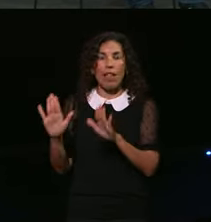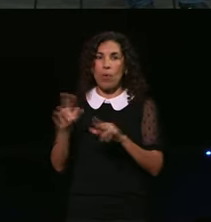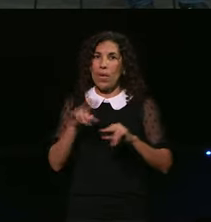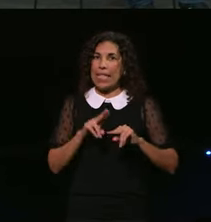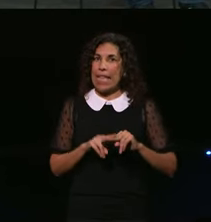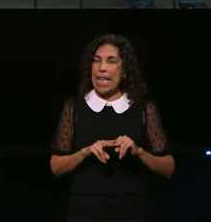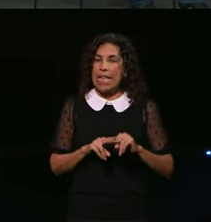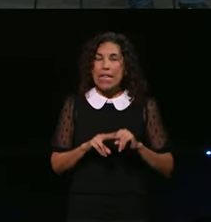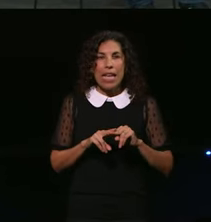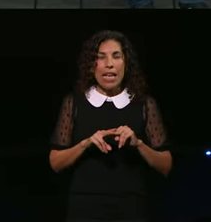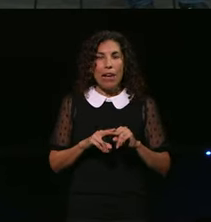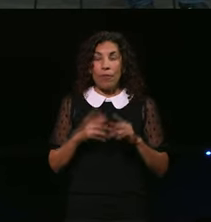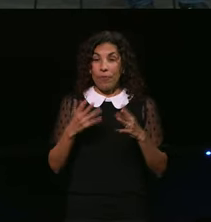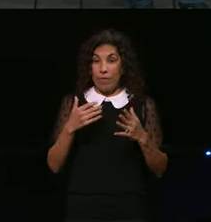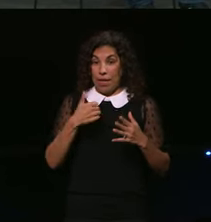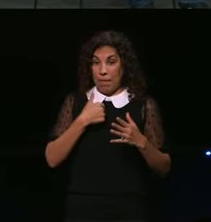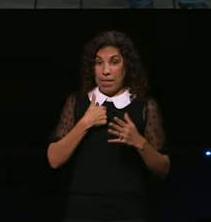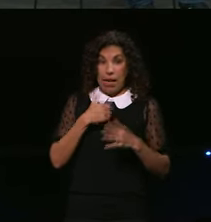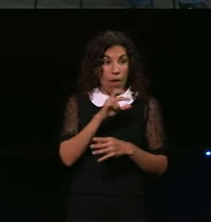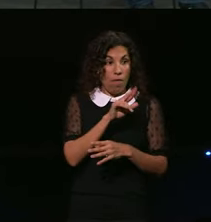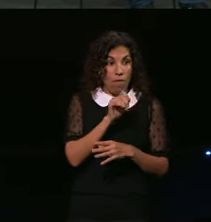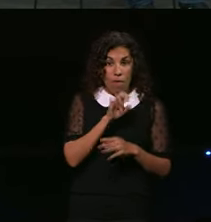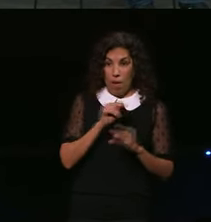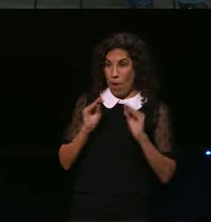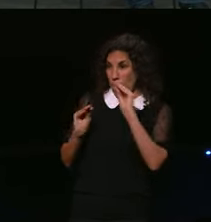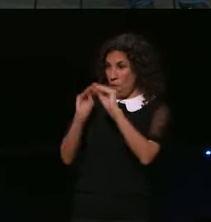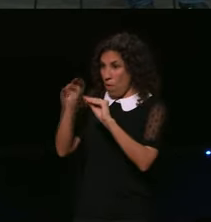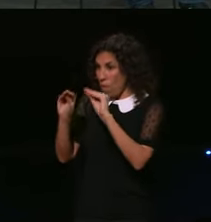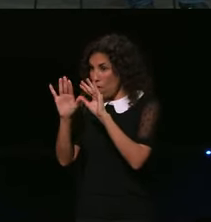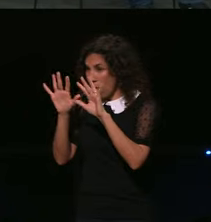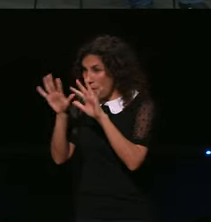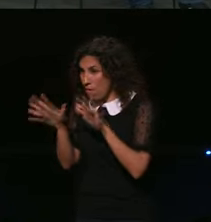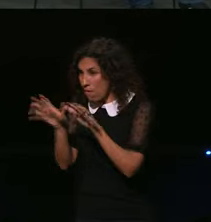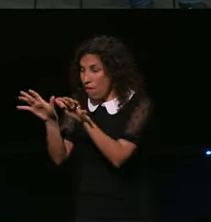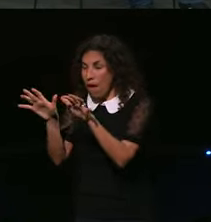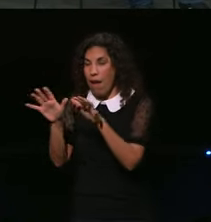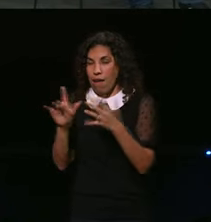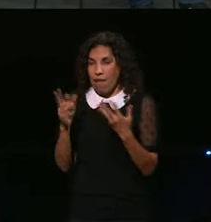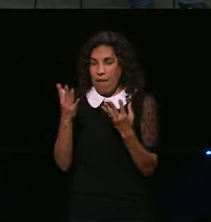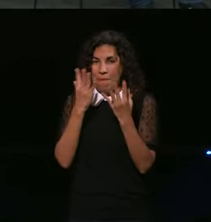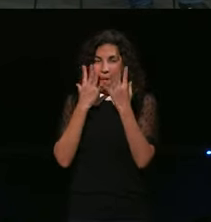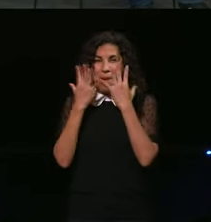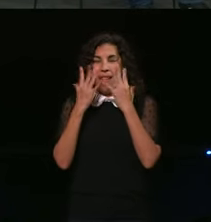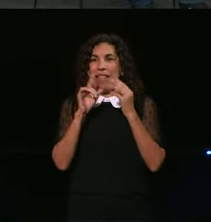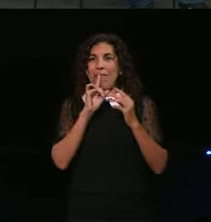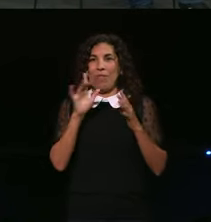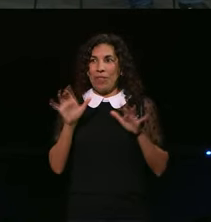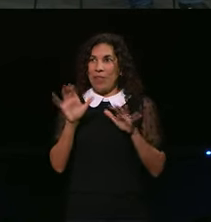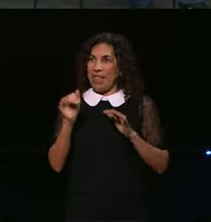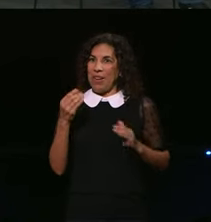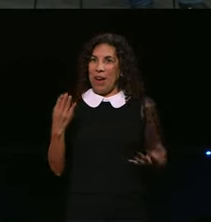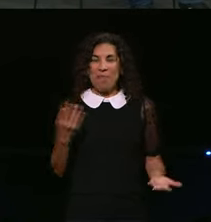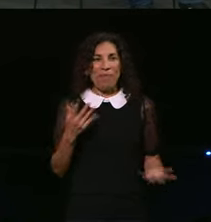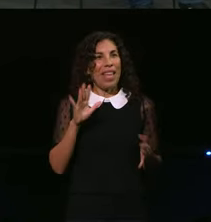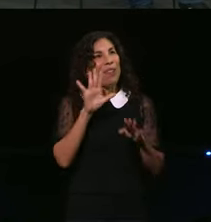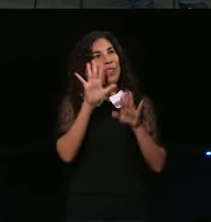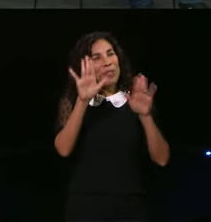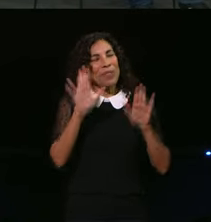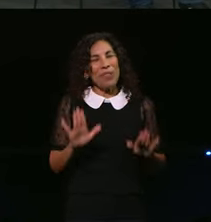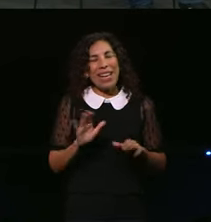chair and let myself and Robin Pritchard, who applied it with me, just get on and do the job, which was